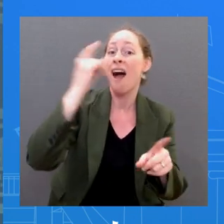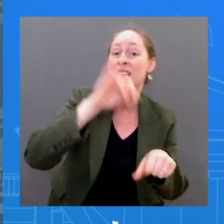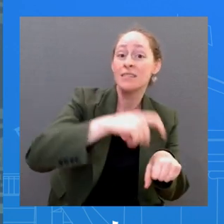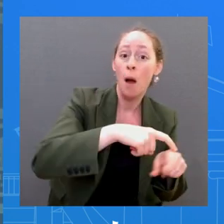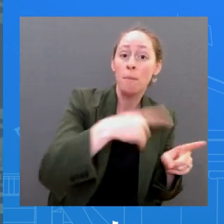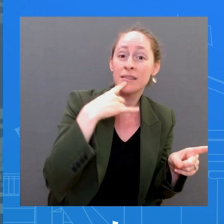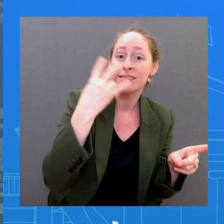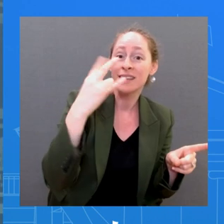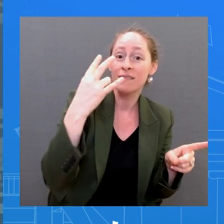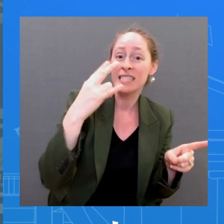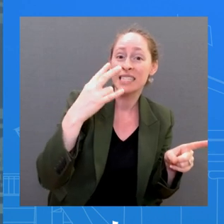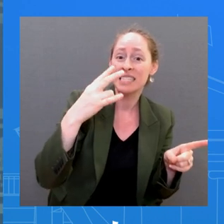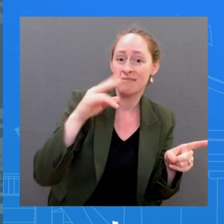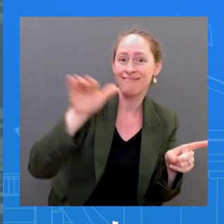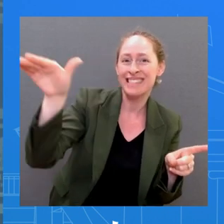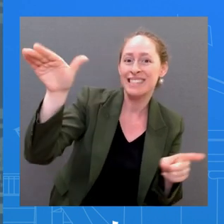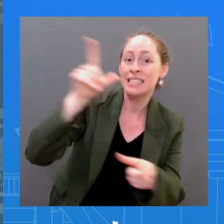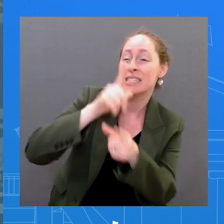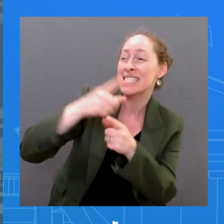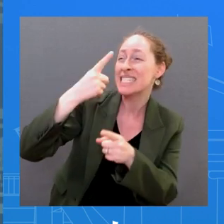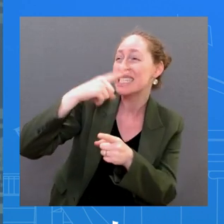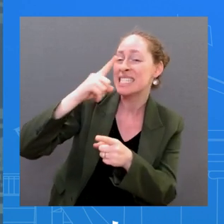soon as he turned 18, he went and